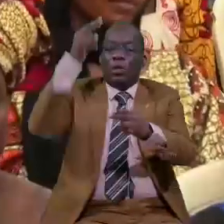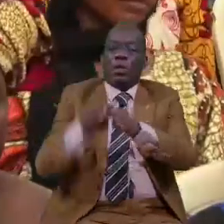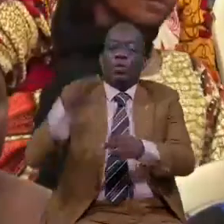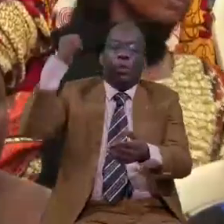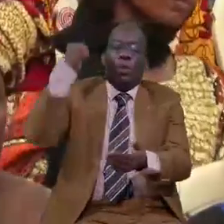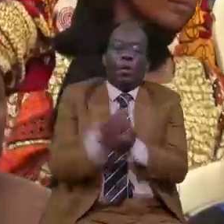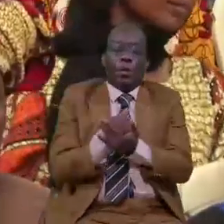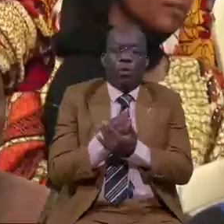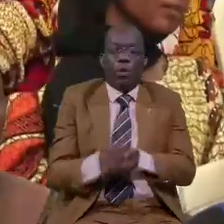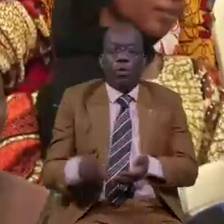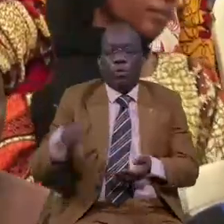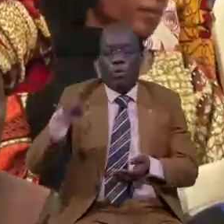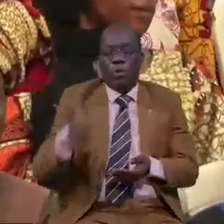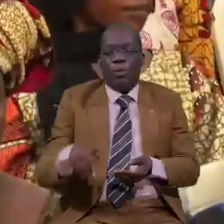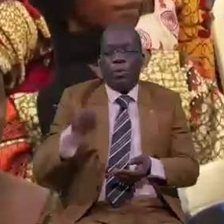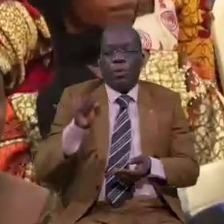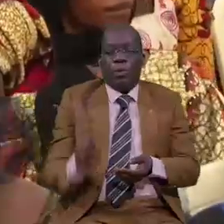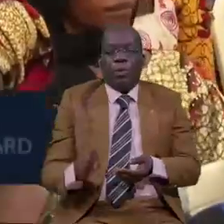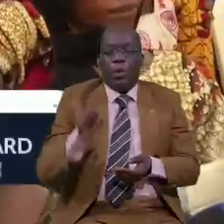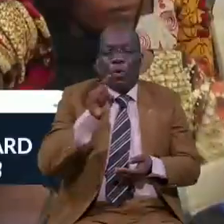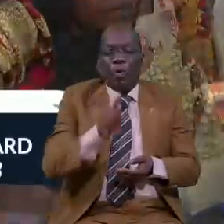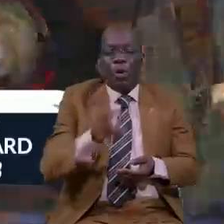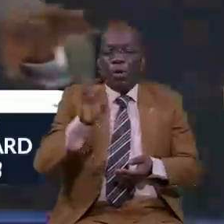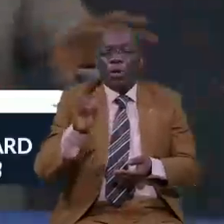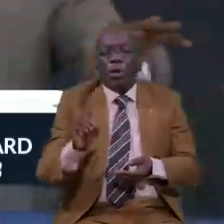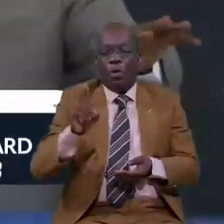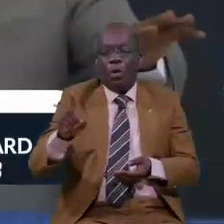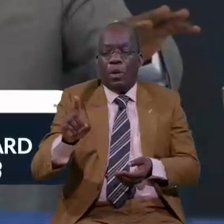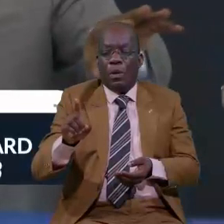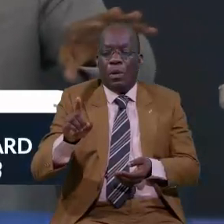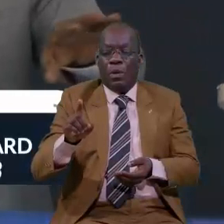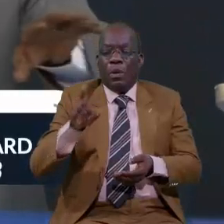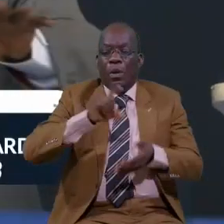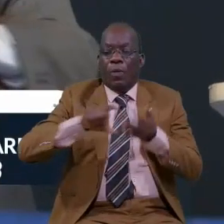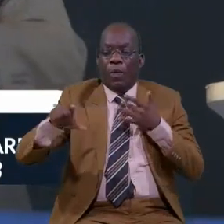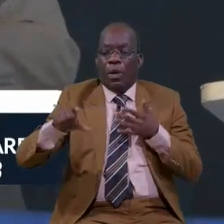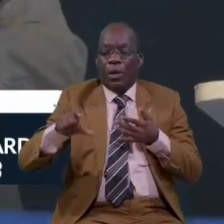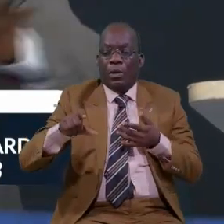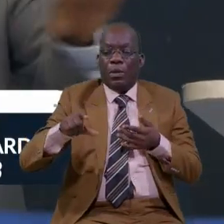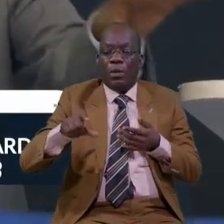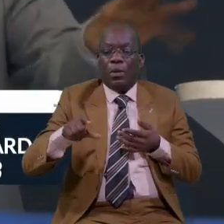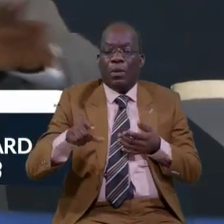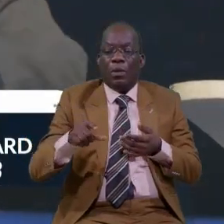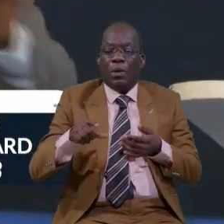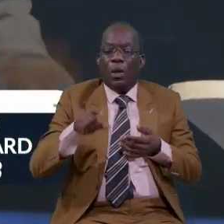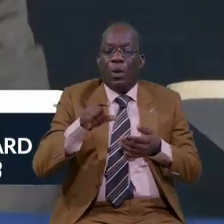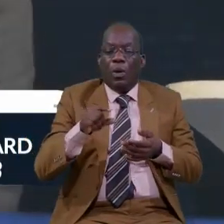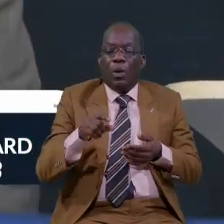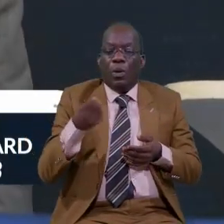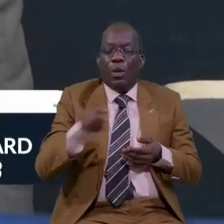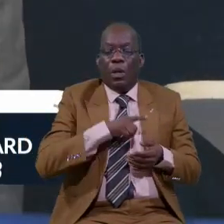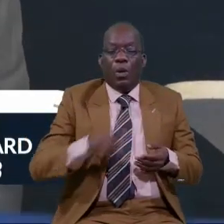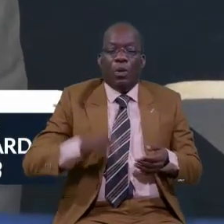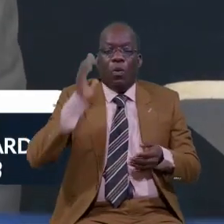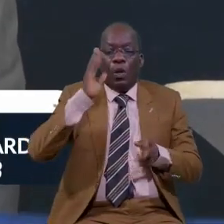Psalm 121. I'm reading from verse 7 there. The Lord shall preserve thee from all